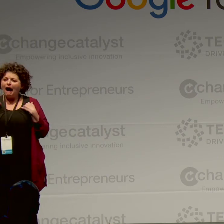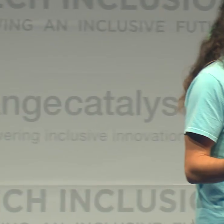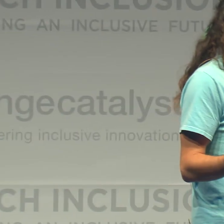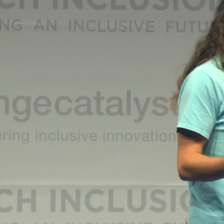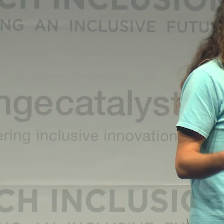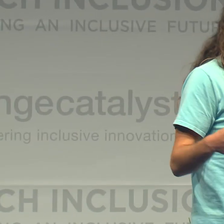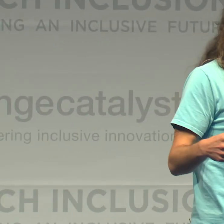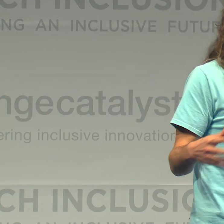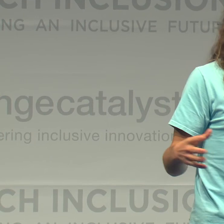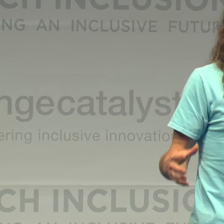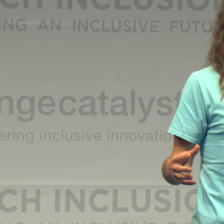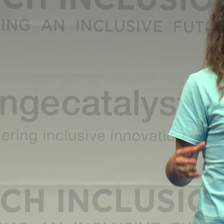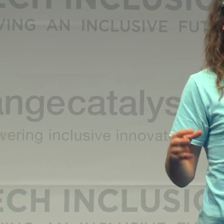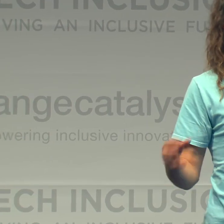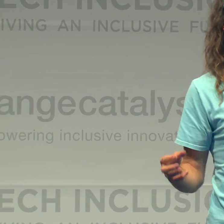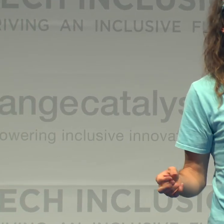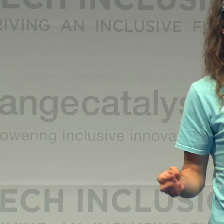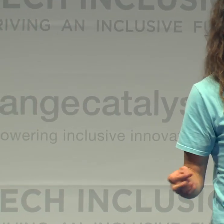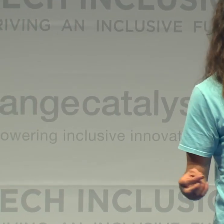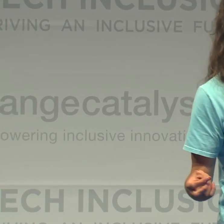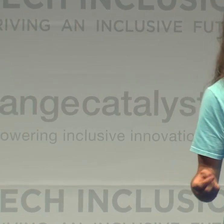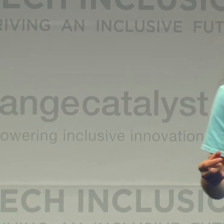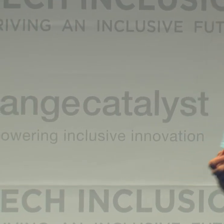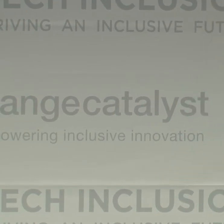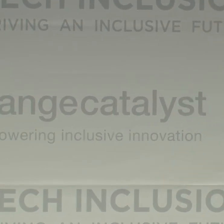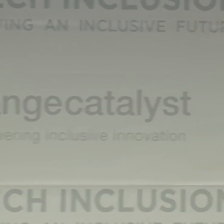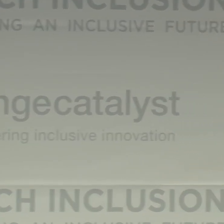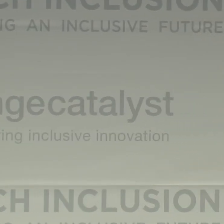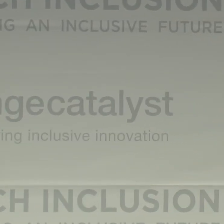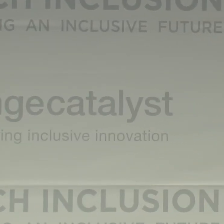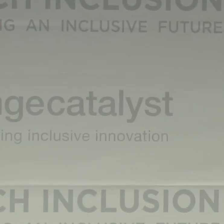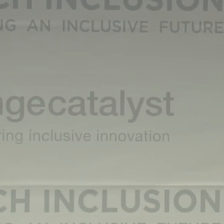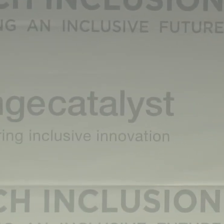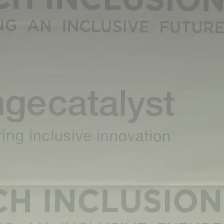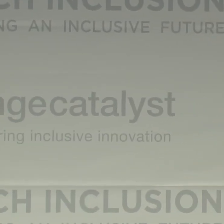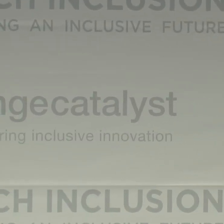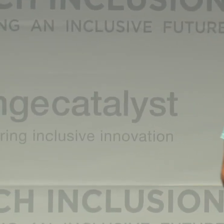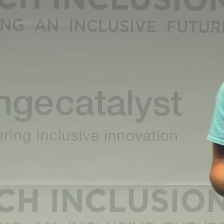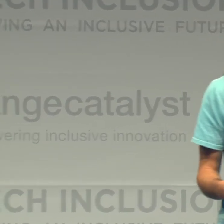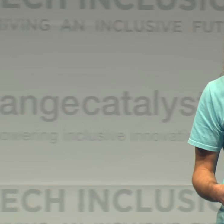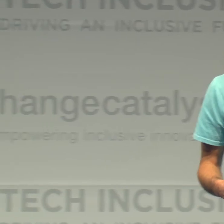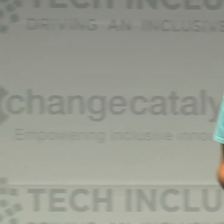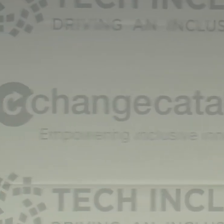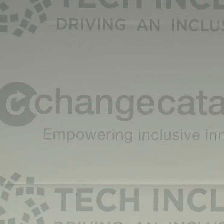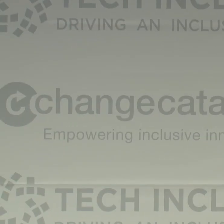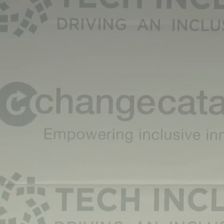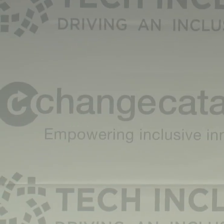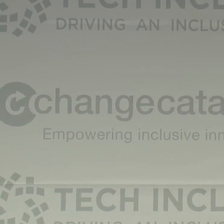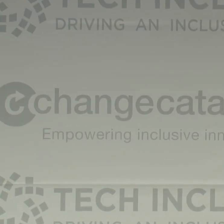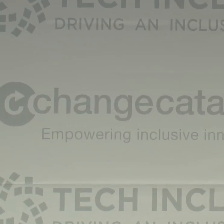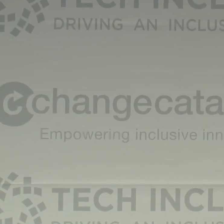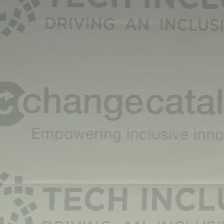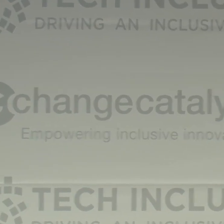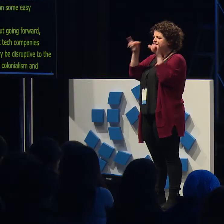could really, really be disruptive to the system of settler colonialism and to these systems of oppression. For me,